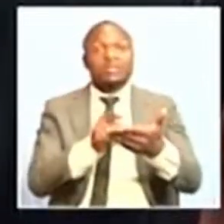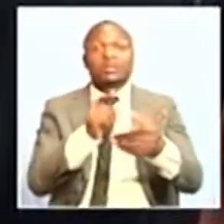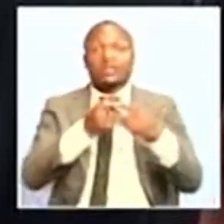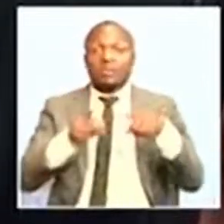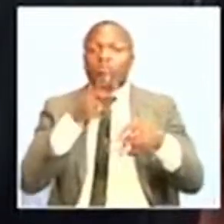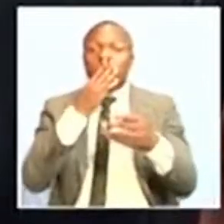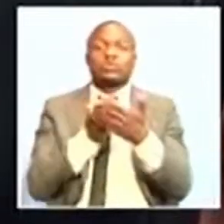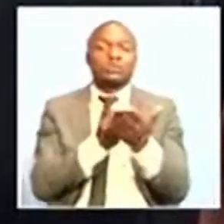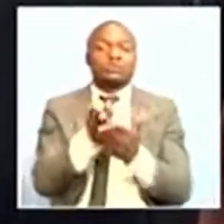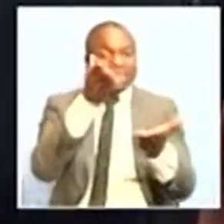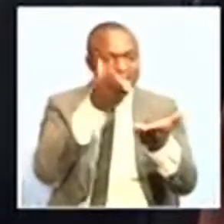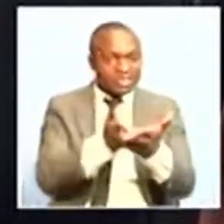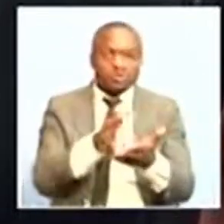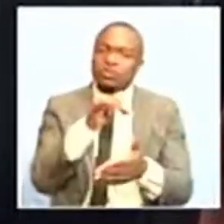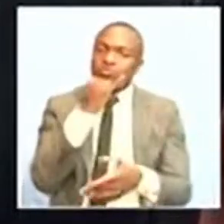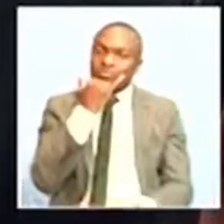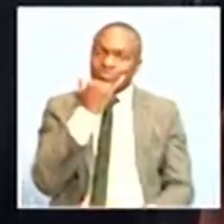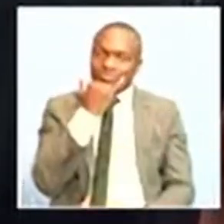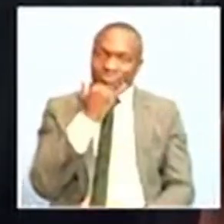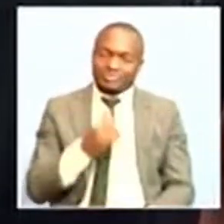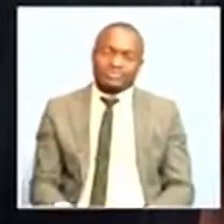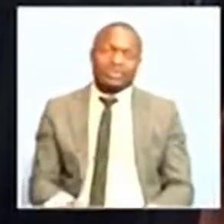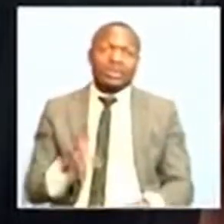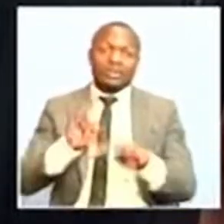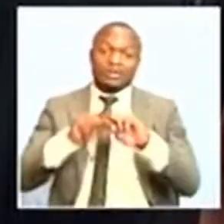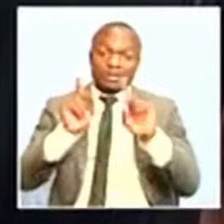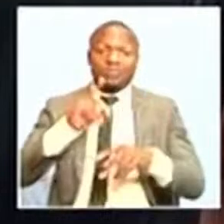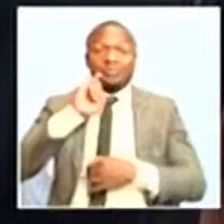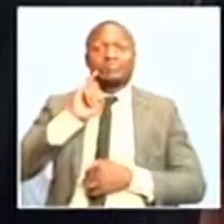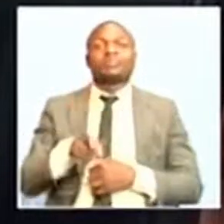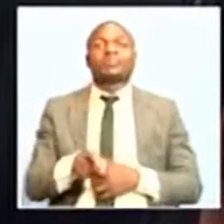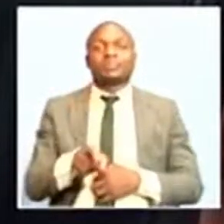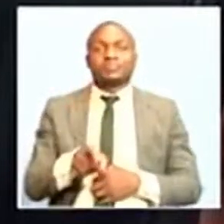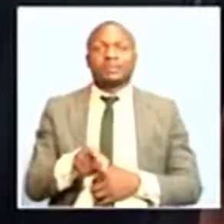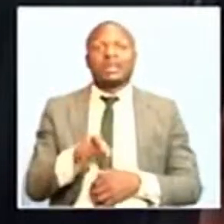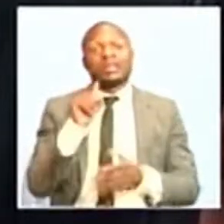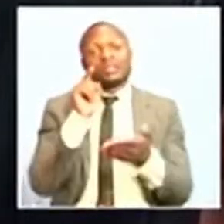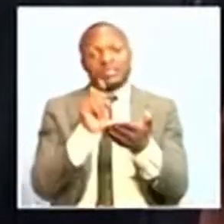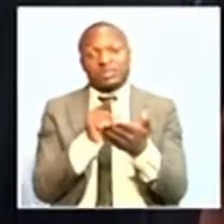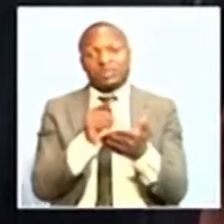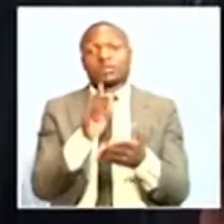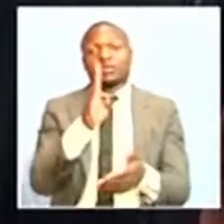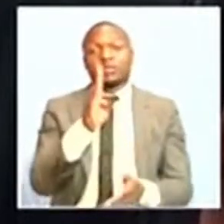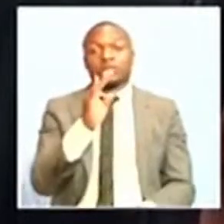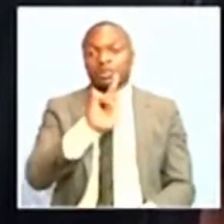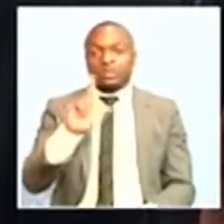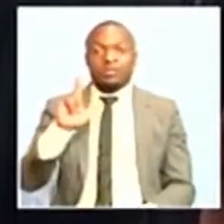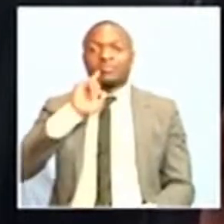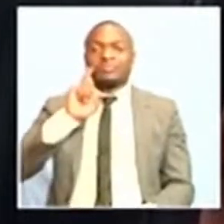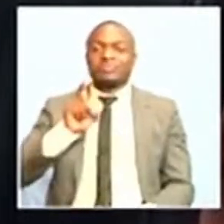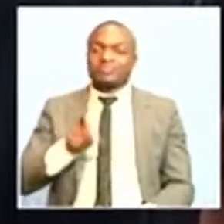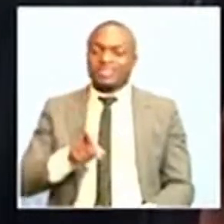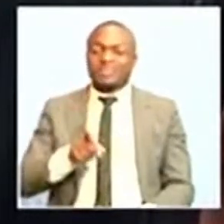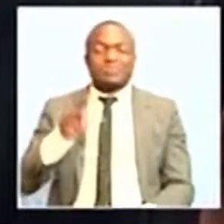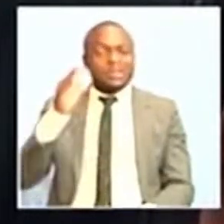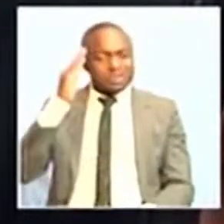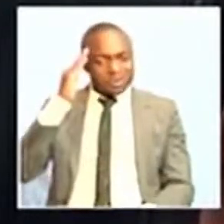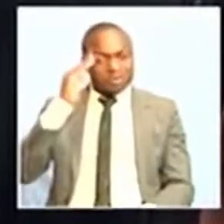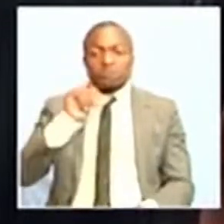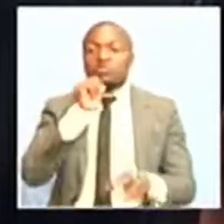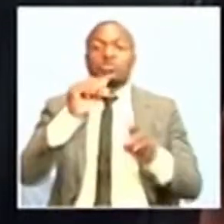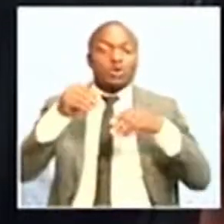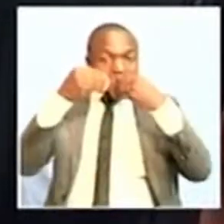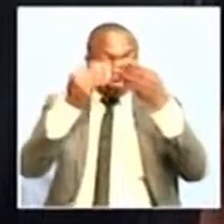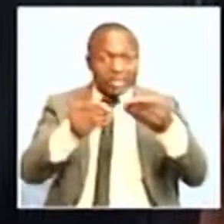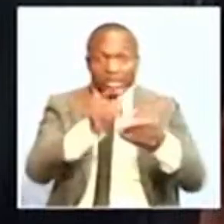faith, this was not made in good faith. So, Chair, we should really be, on that particular bill, we should be very cautious not to give